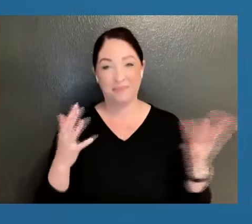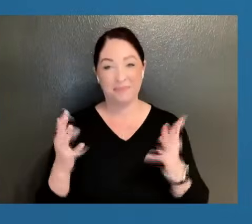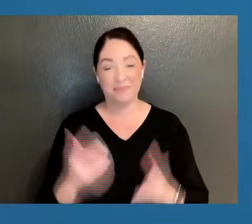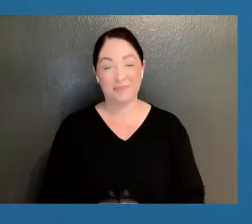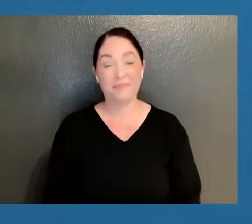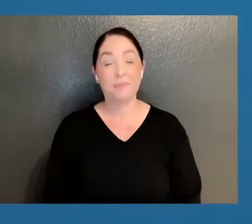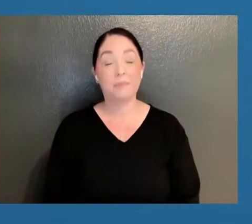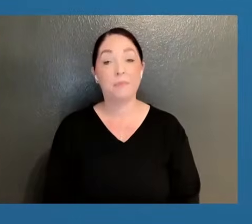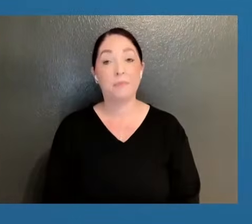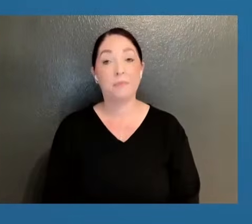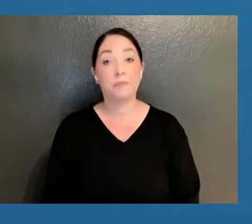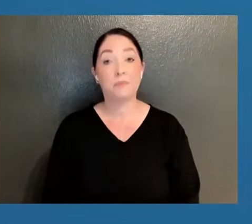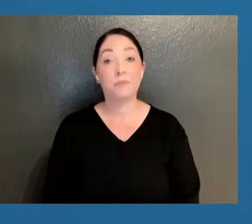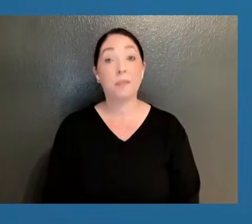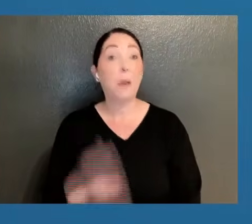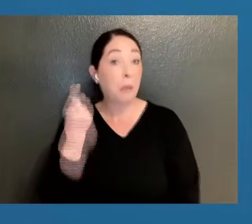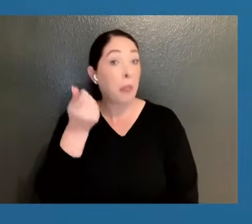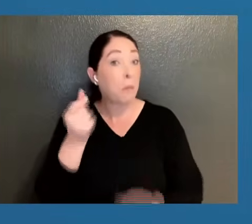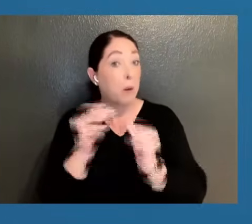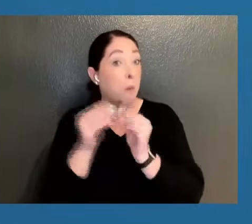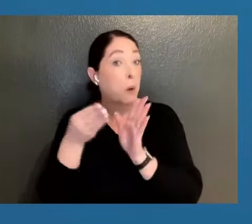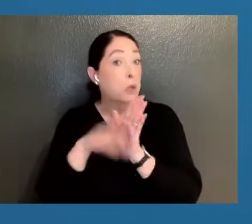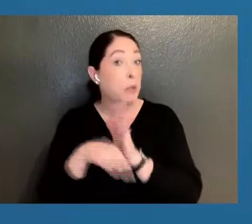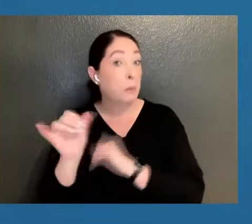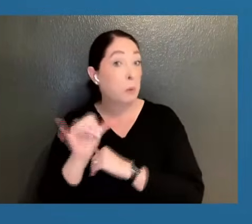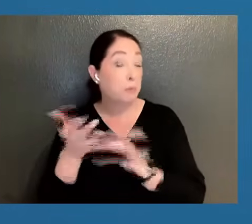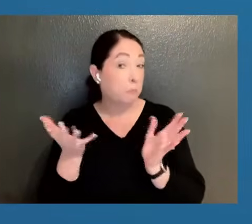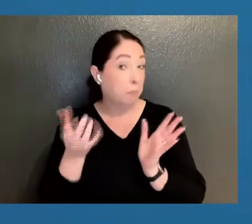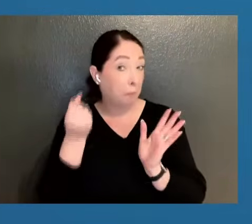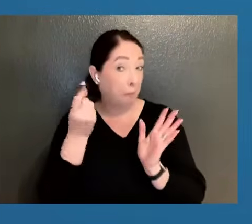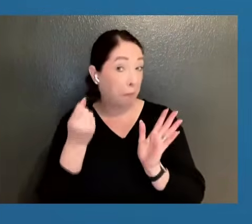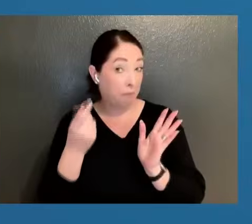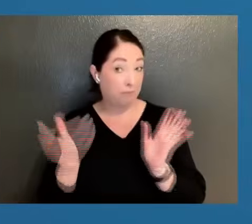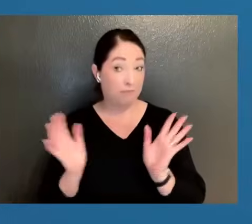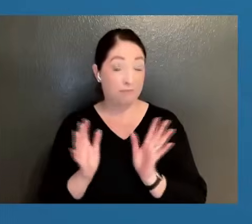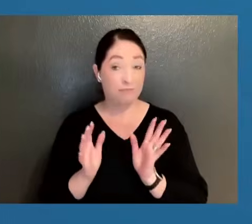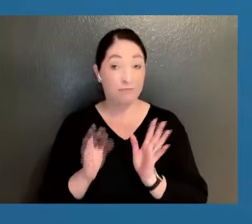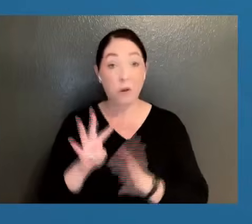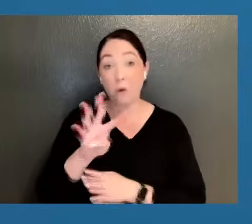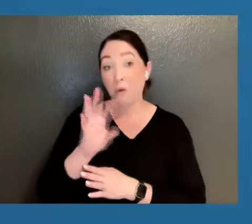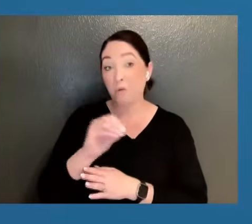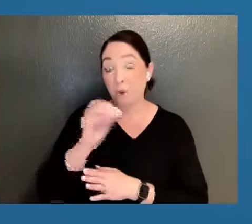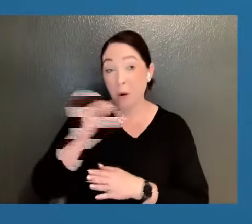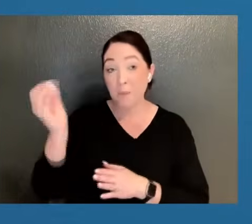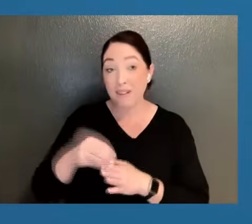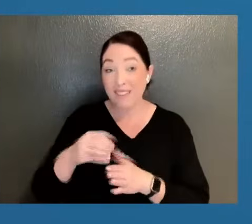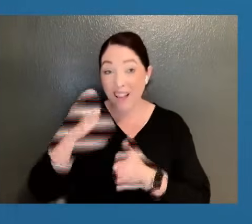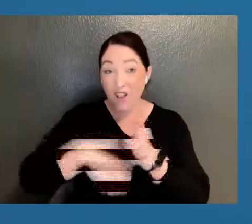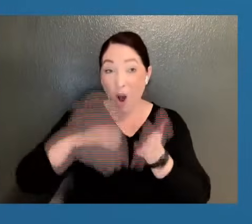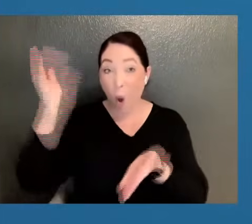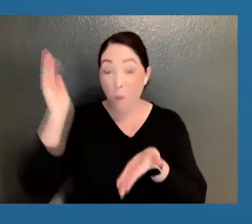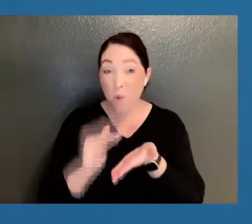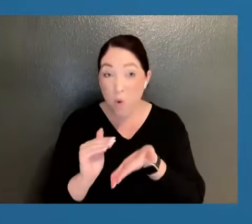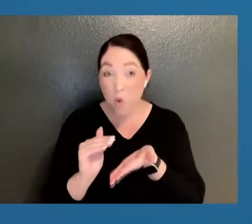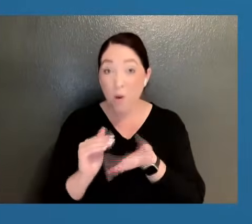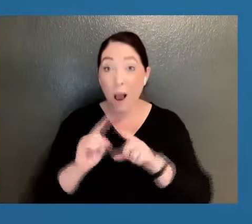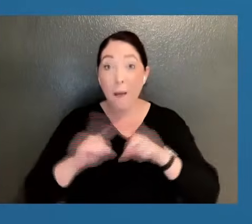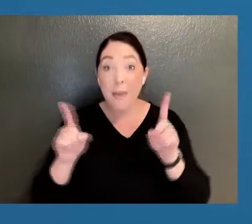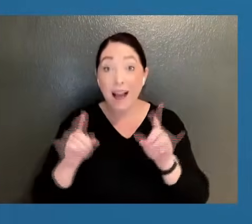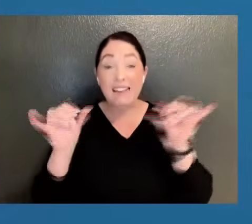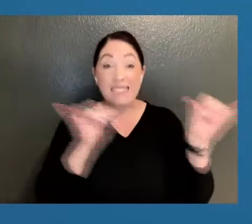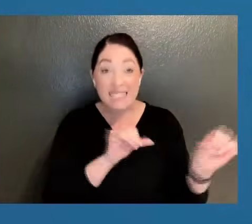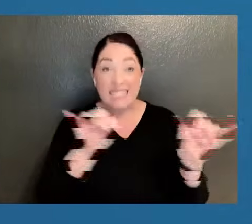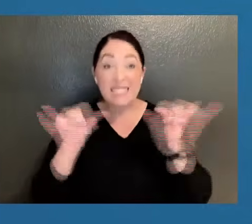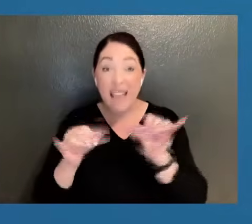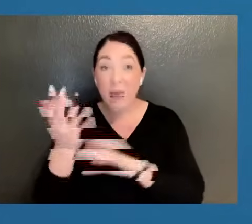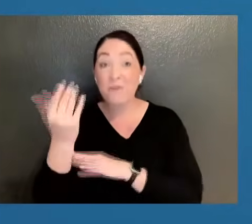and we did a little bit cheaper too. Amen. Cut 40% off the costs, but getting the same $15